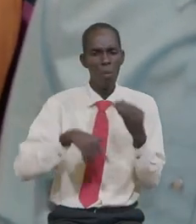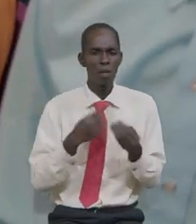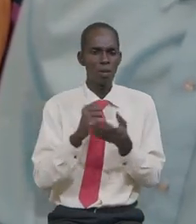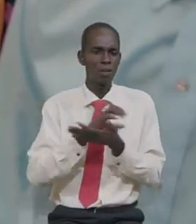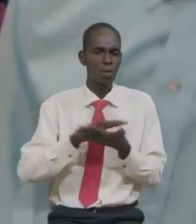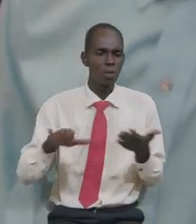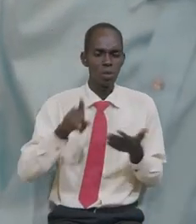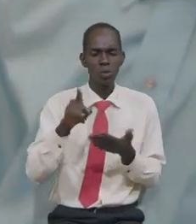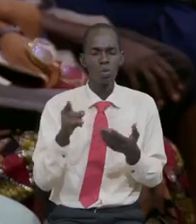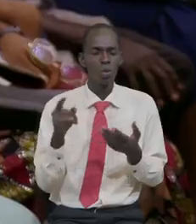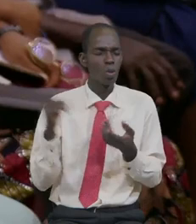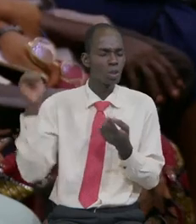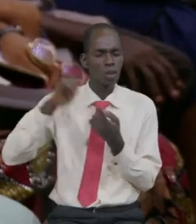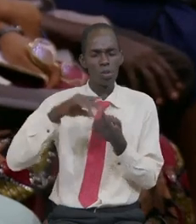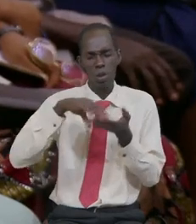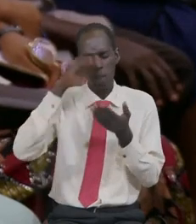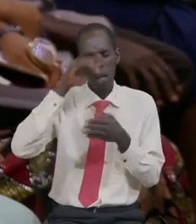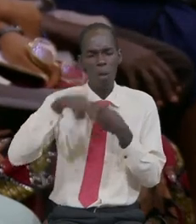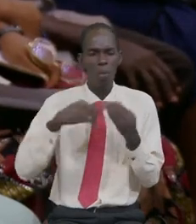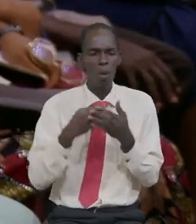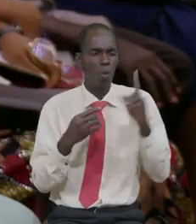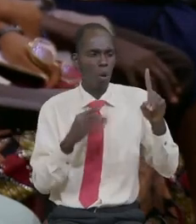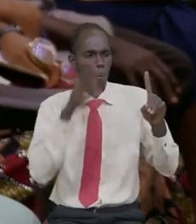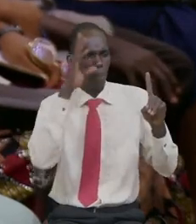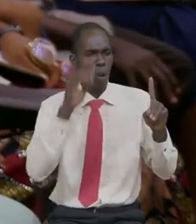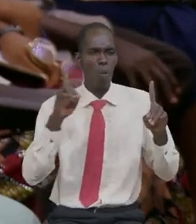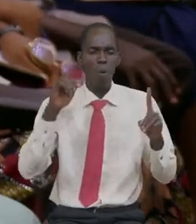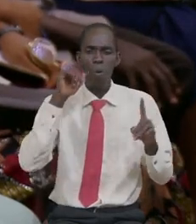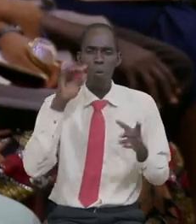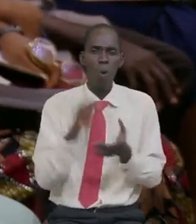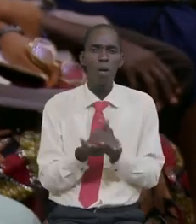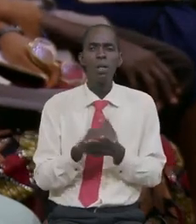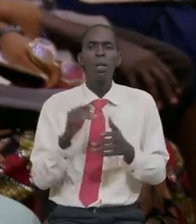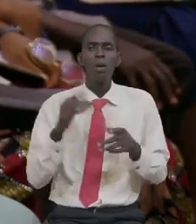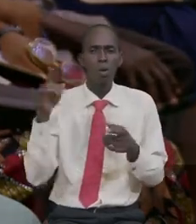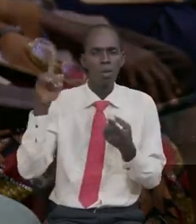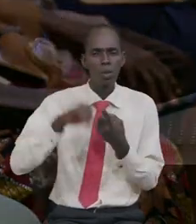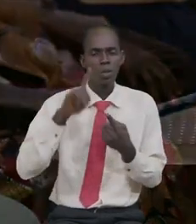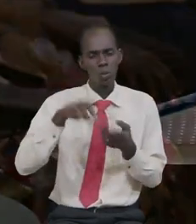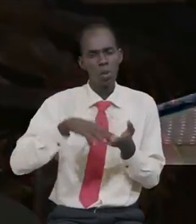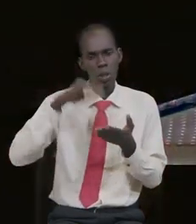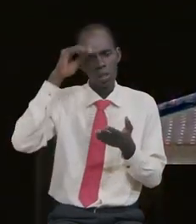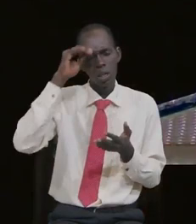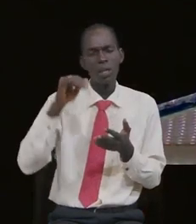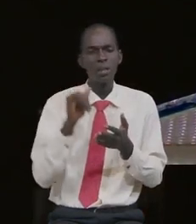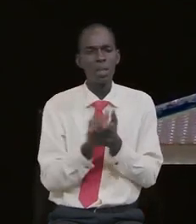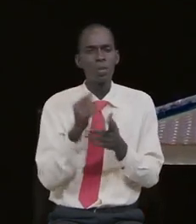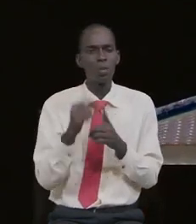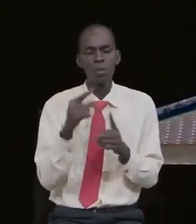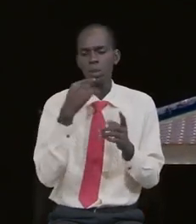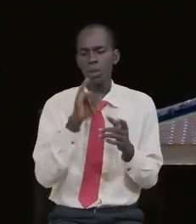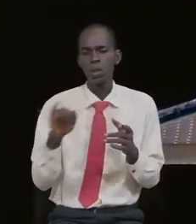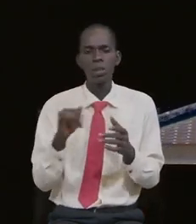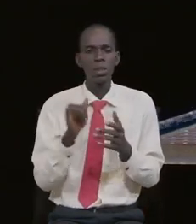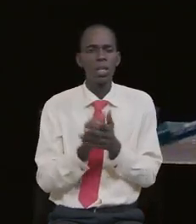one wife, continue. You've learned about all that was scattered about the went everywhere preaching the word,